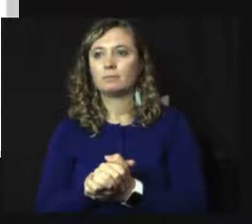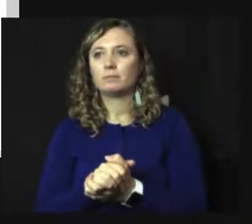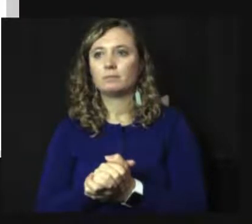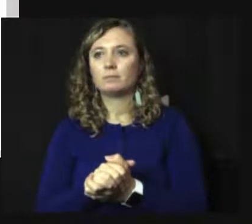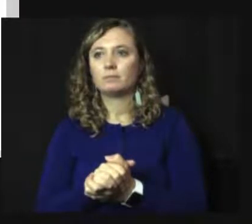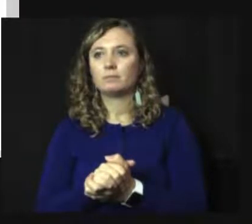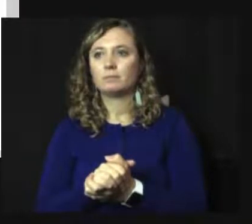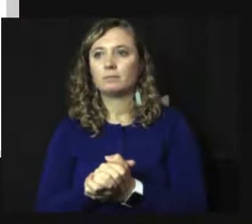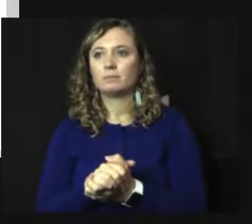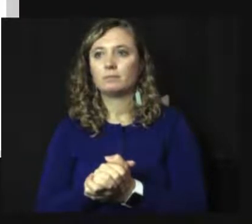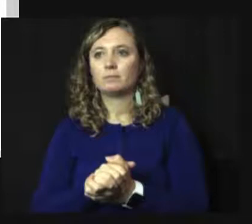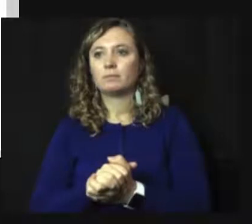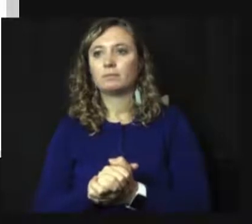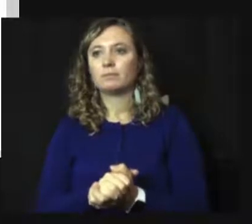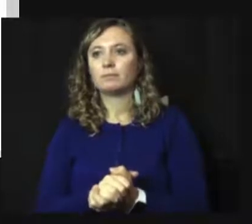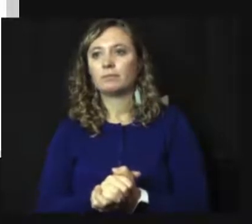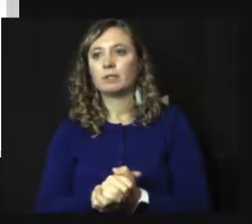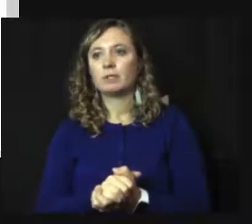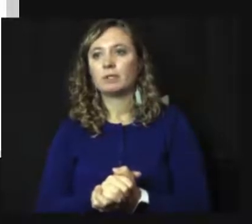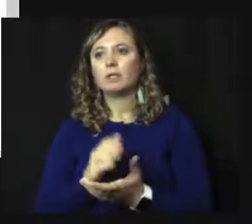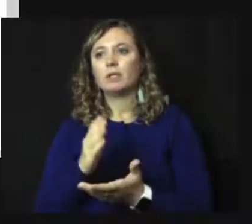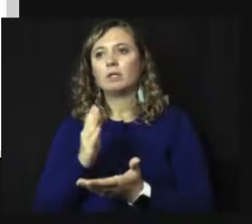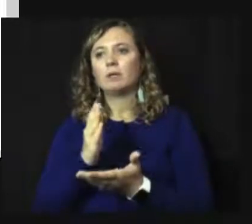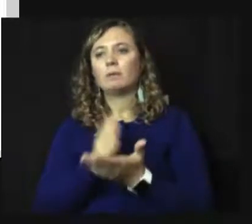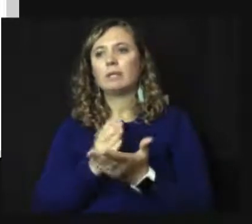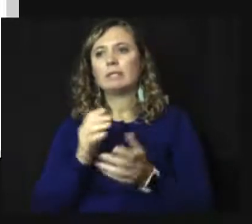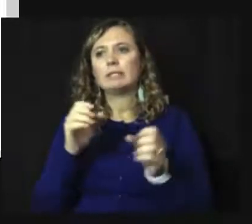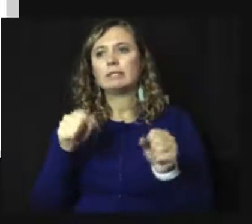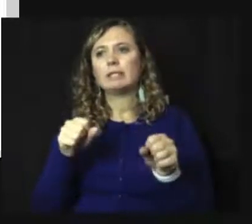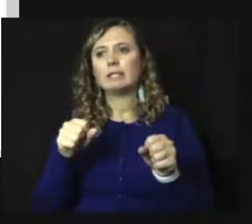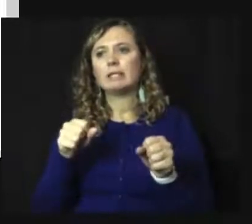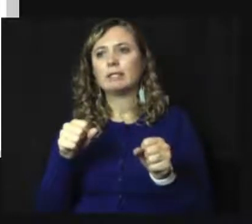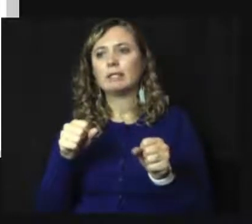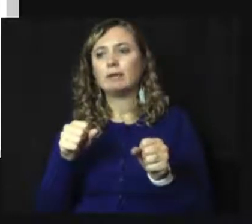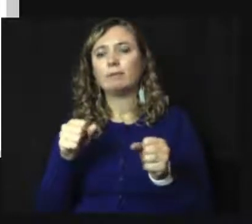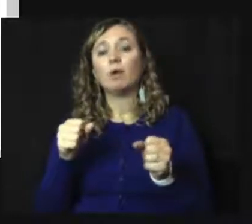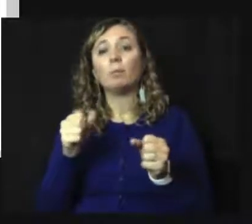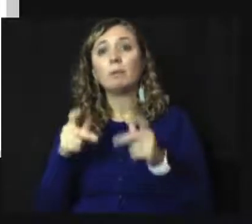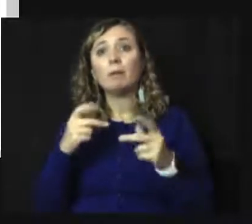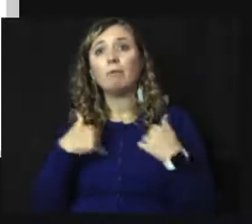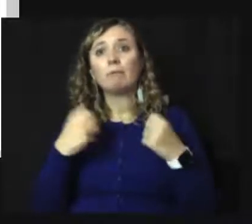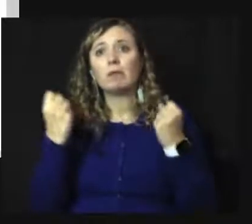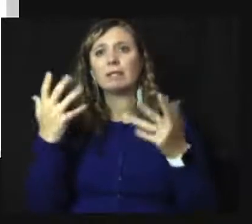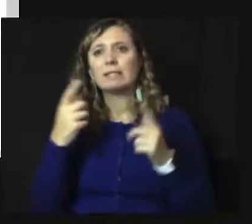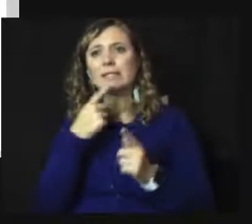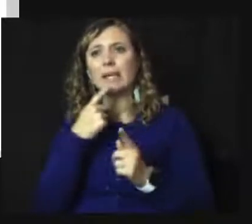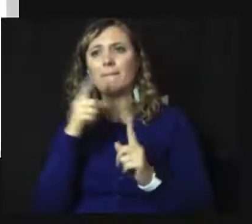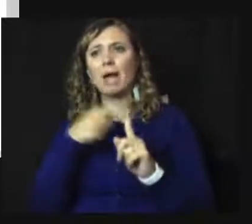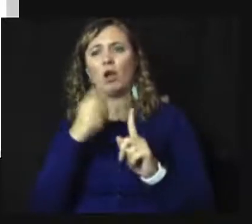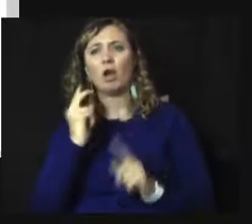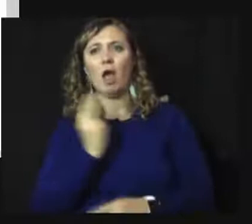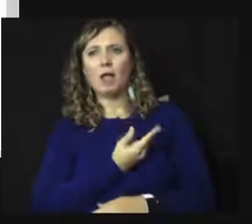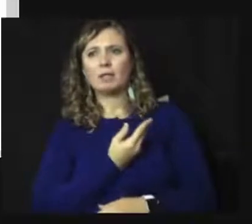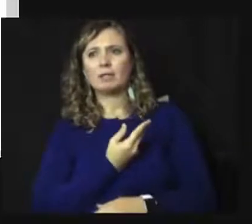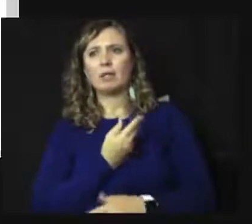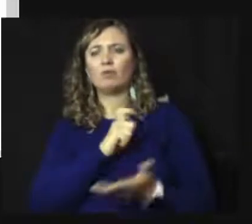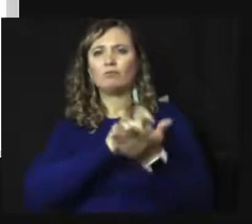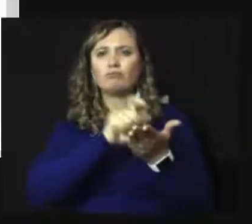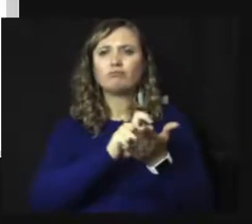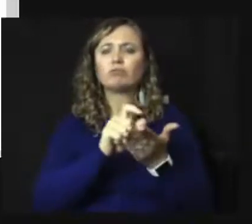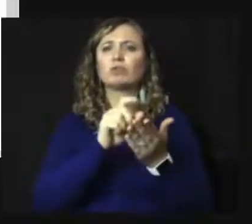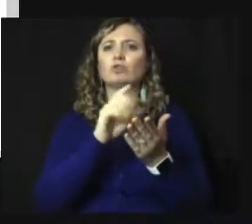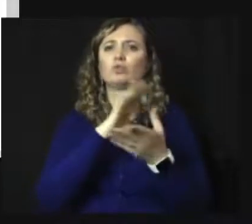A little more from time to time. People have a lot to say about us. They write stories and biographies.